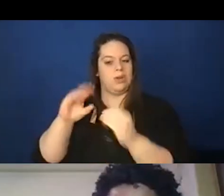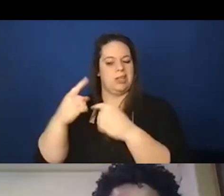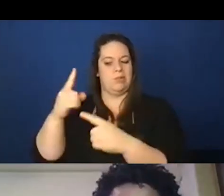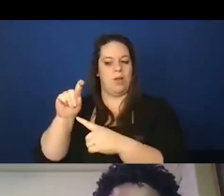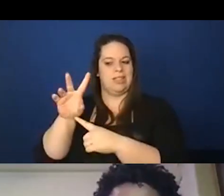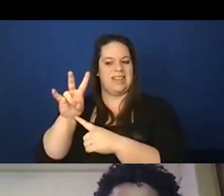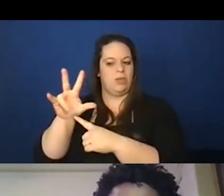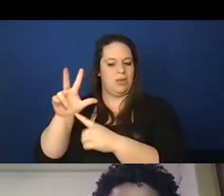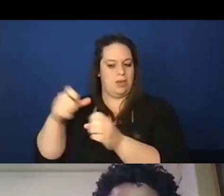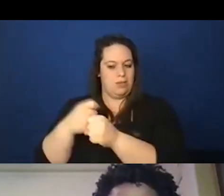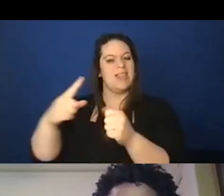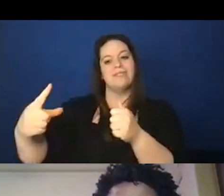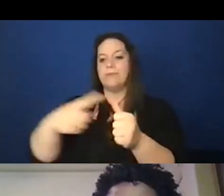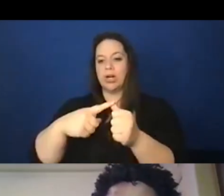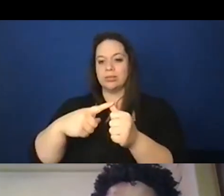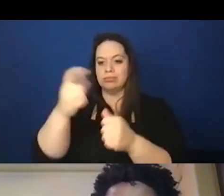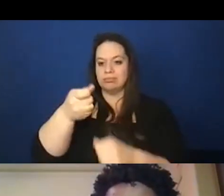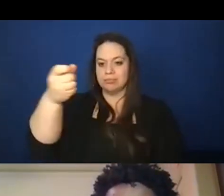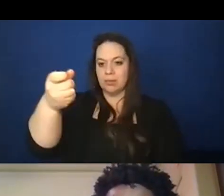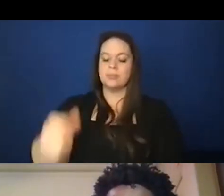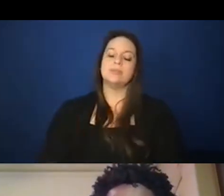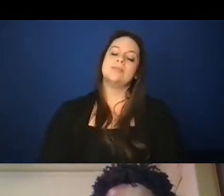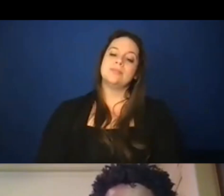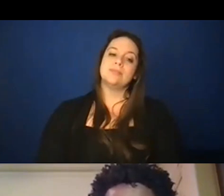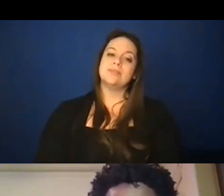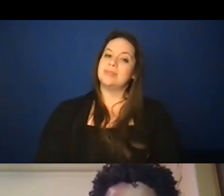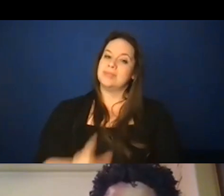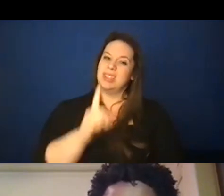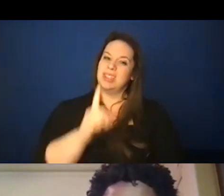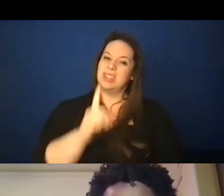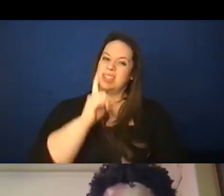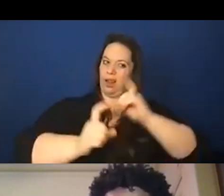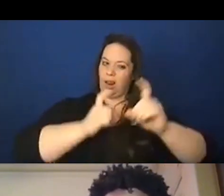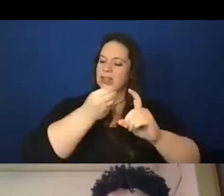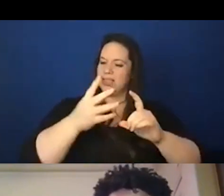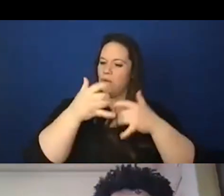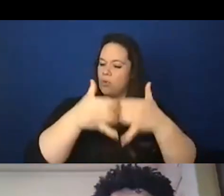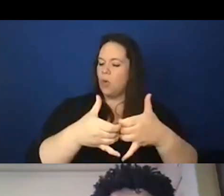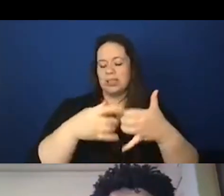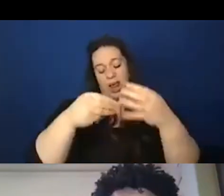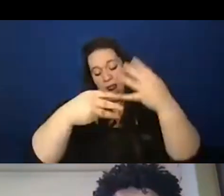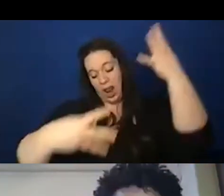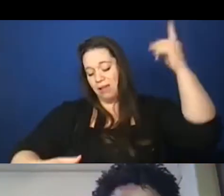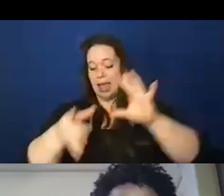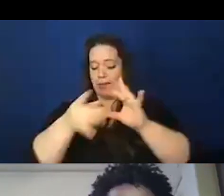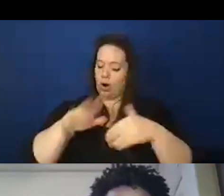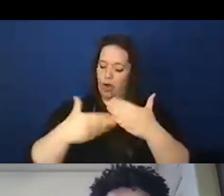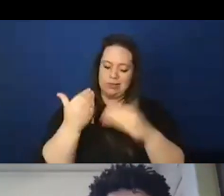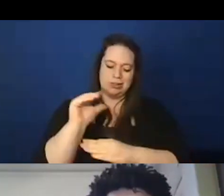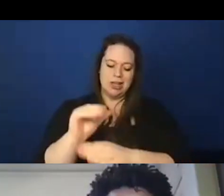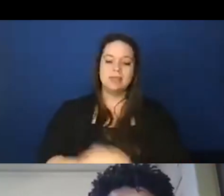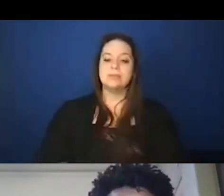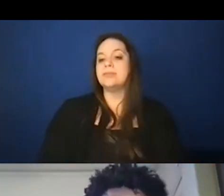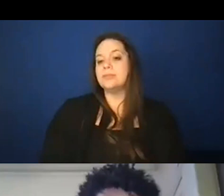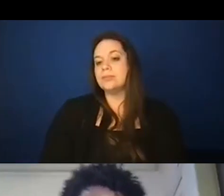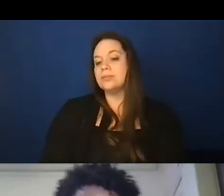history. He is the recipient of numerous awards, too numerous to mention this evening.